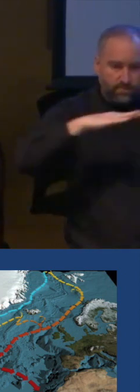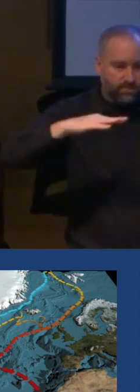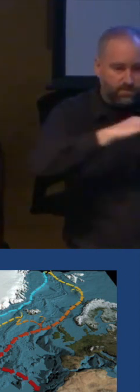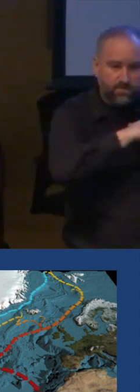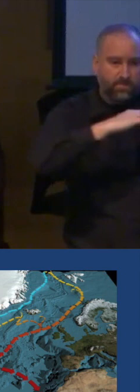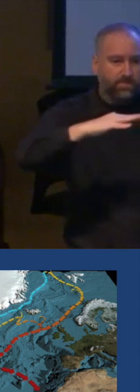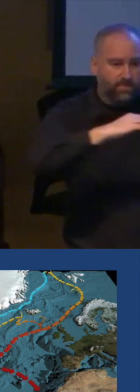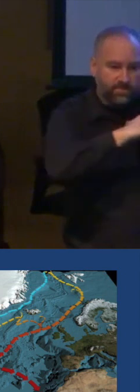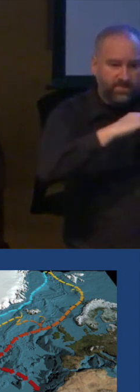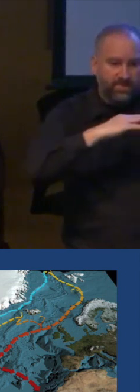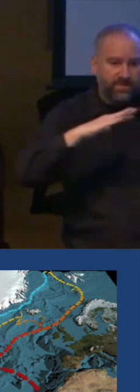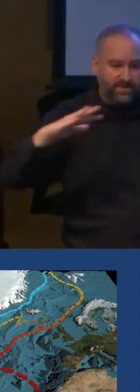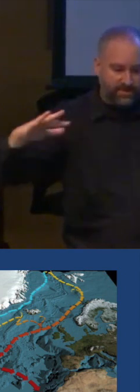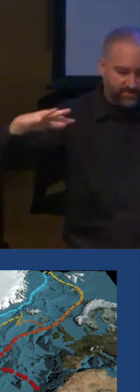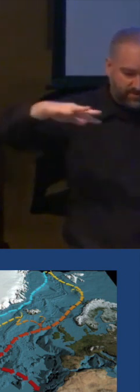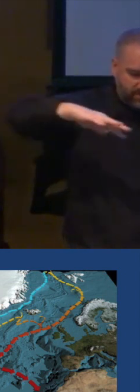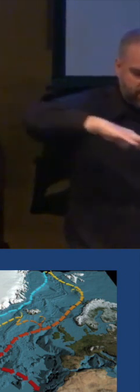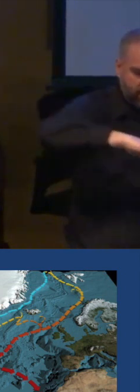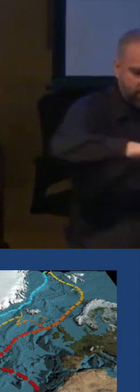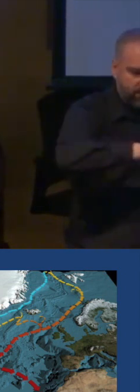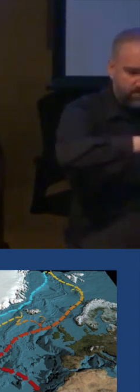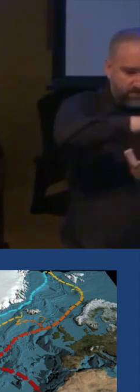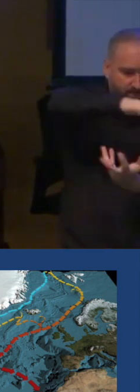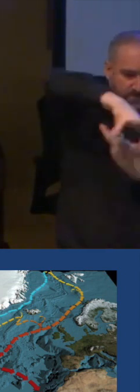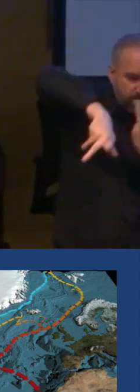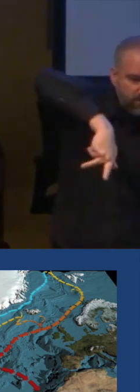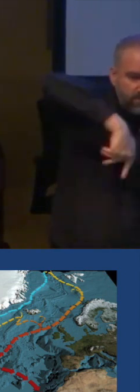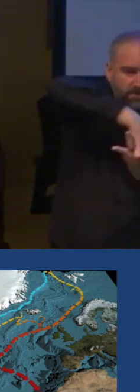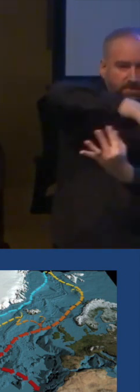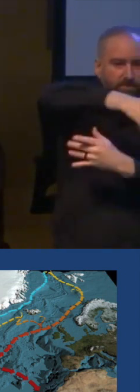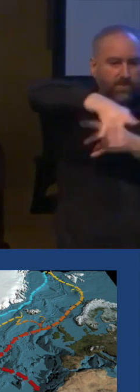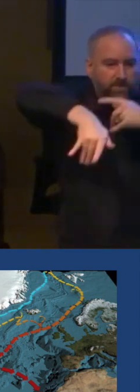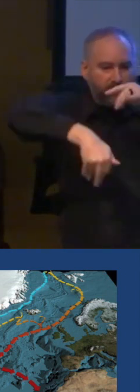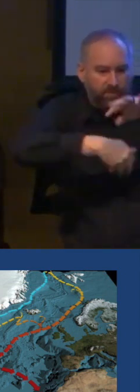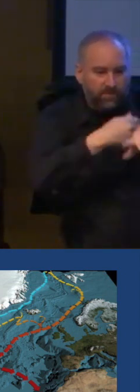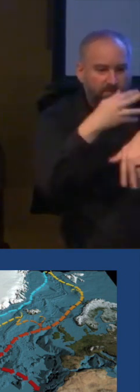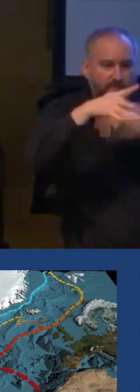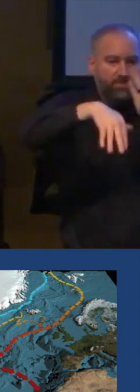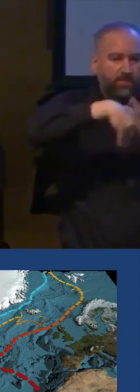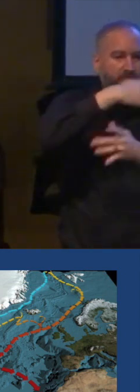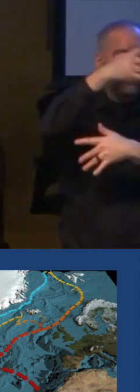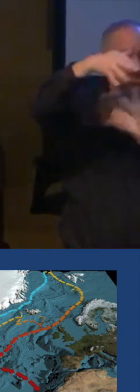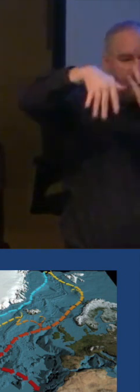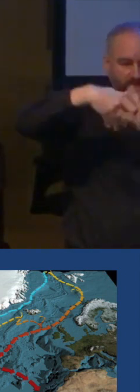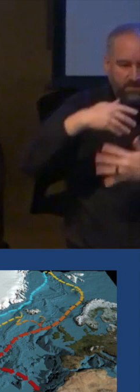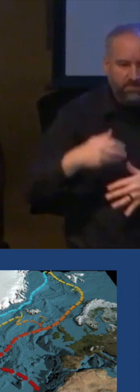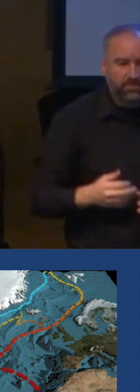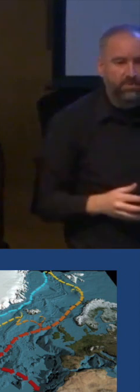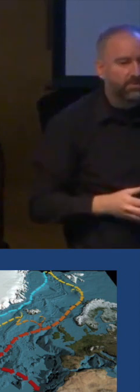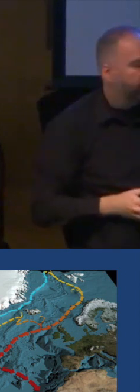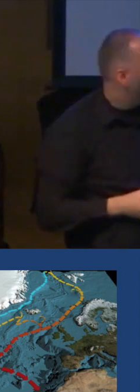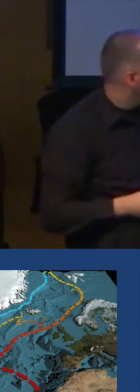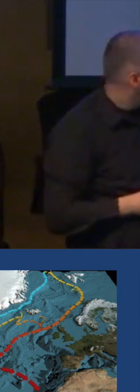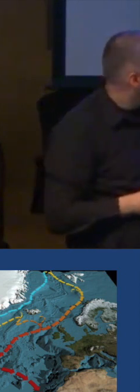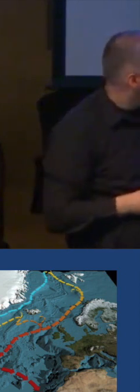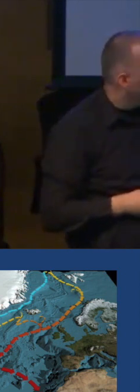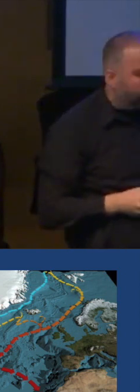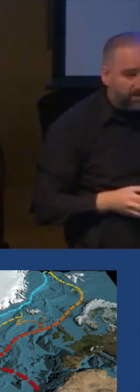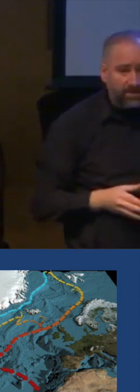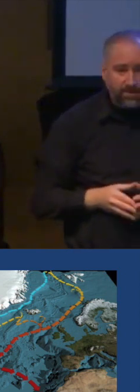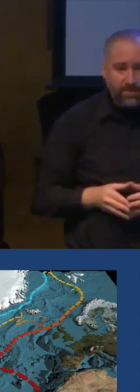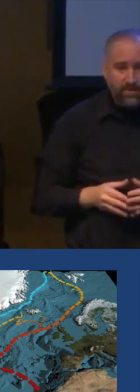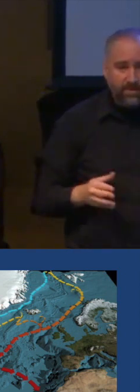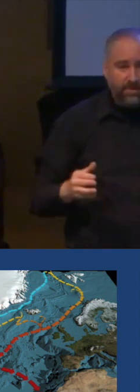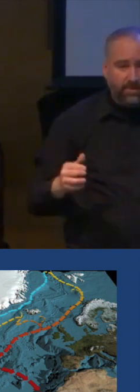Atlantic could cross under or mix with some of the Arctic waters, but eventually make their way into the